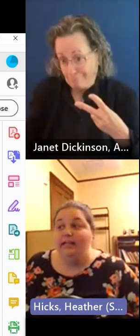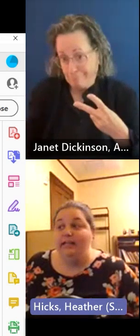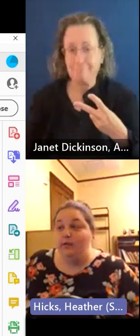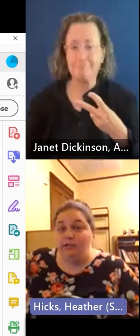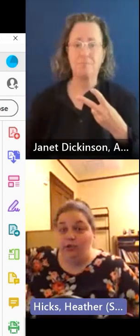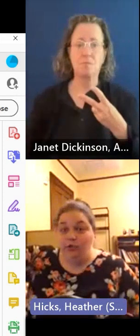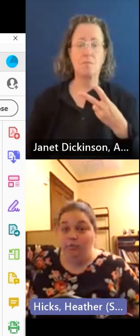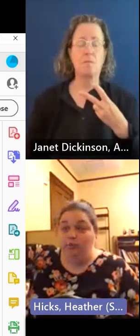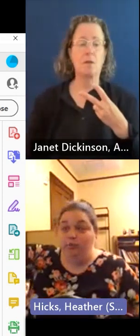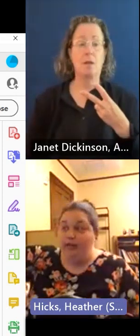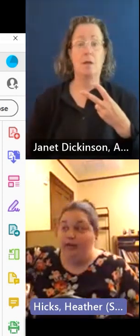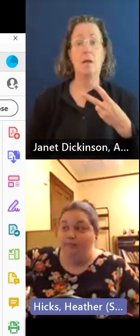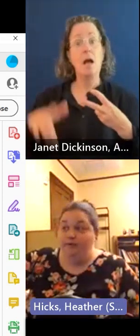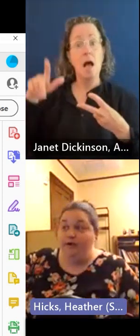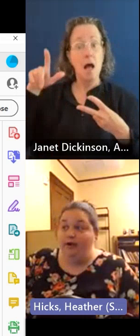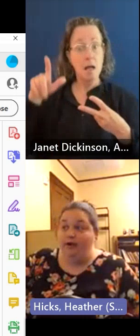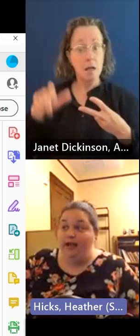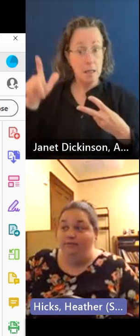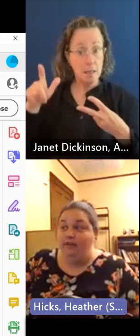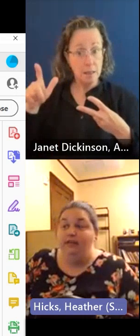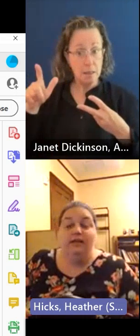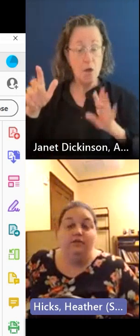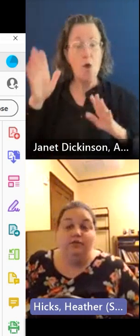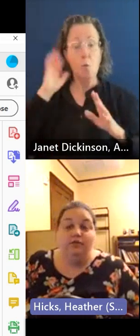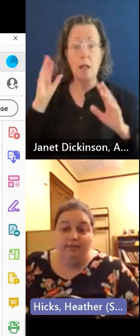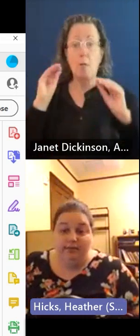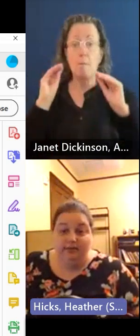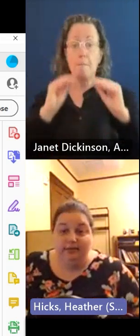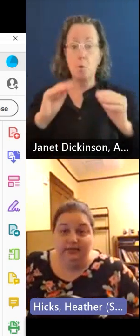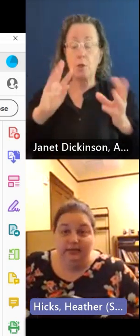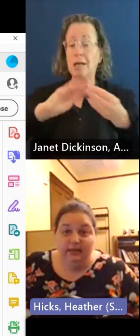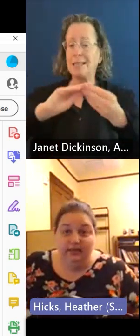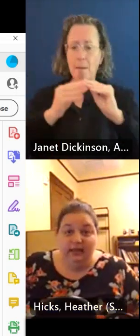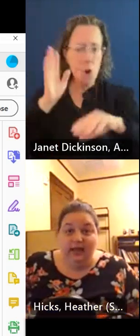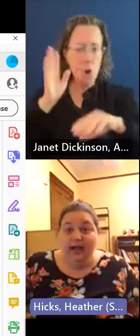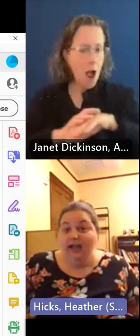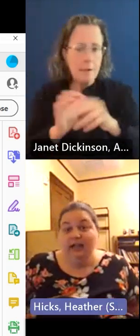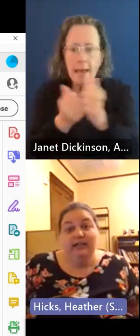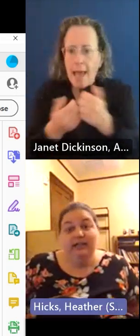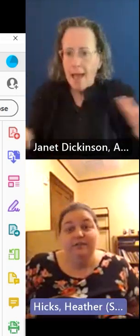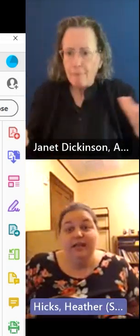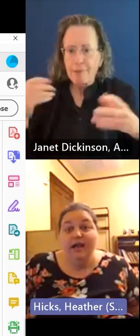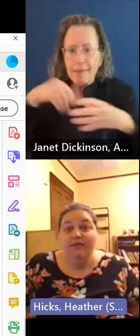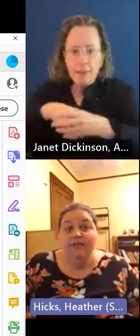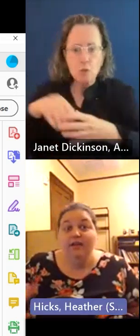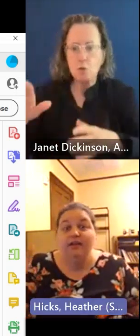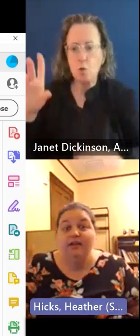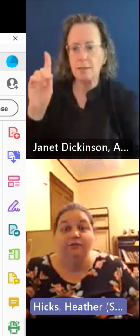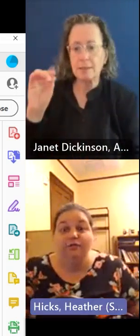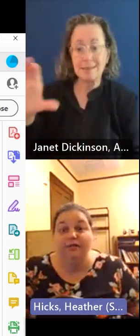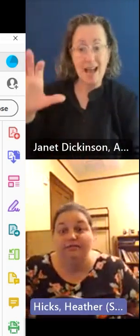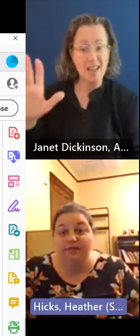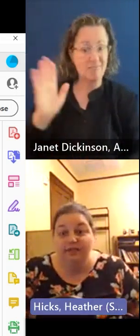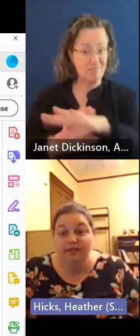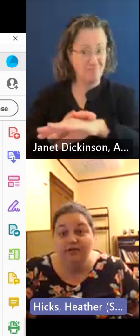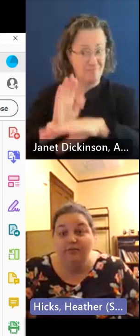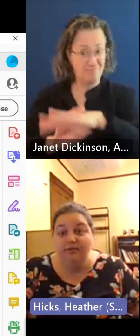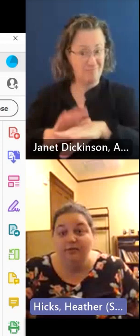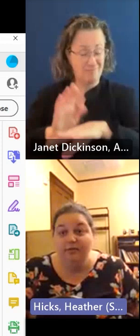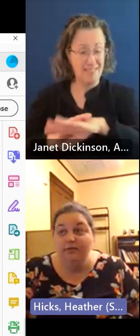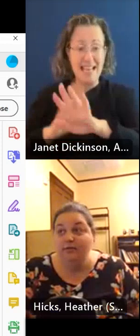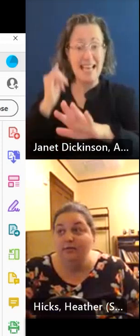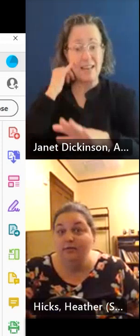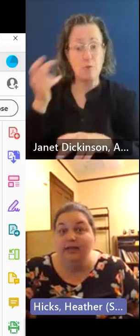click it, it's going to put a number on everything in your document. I got to give you the caveat that if you're doing a